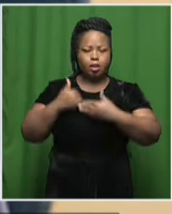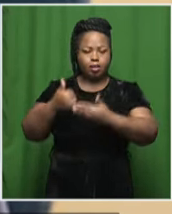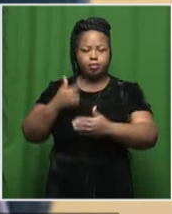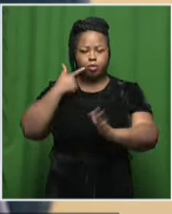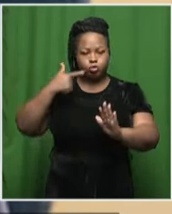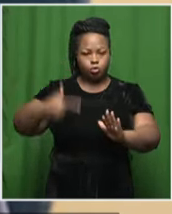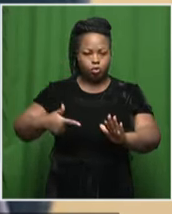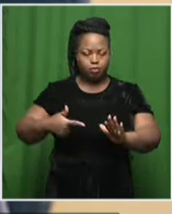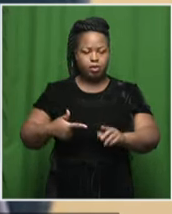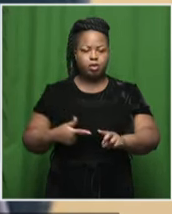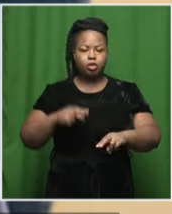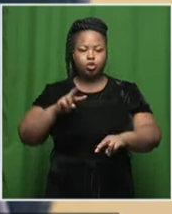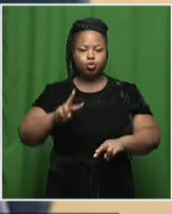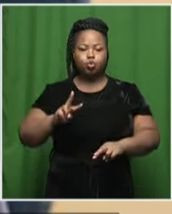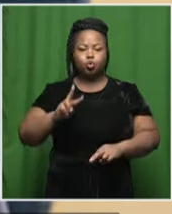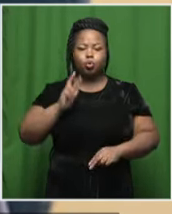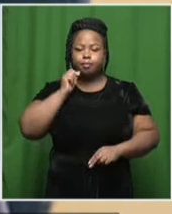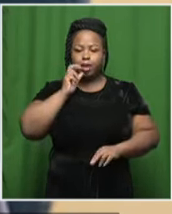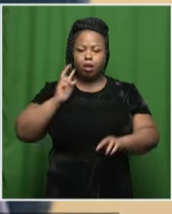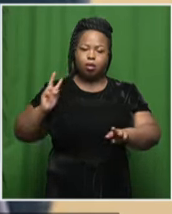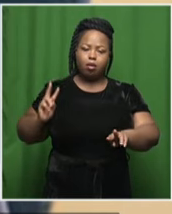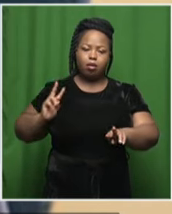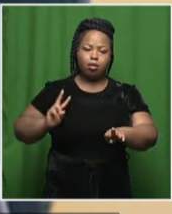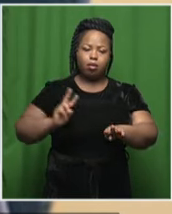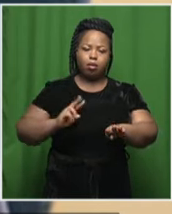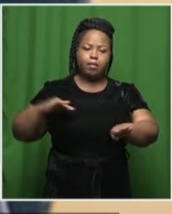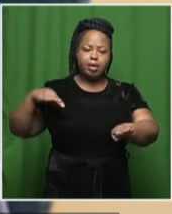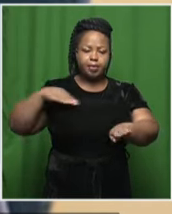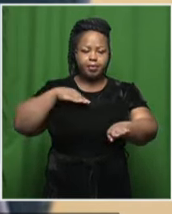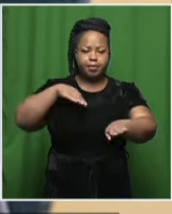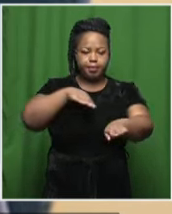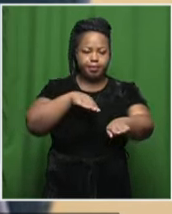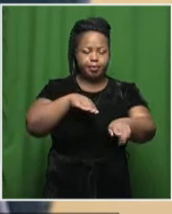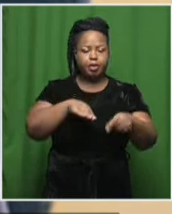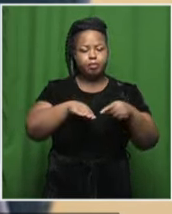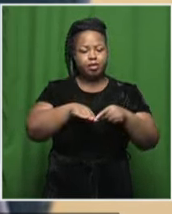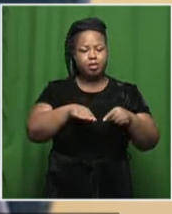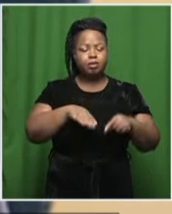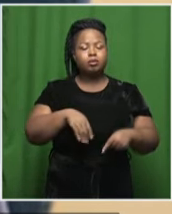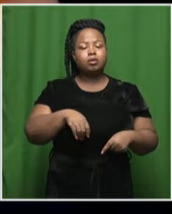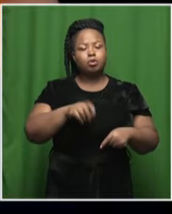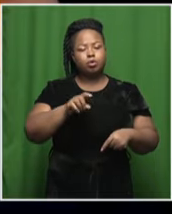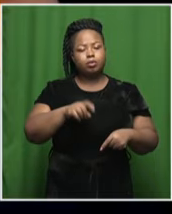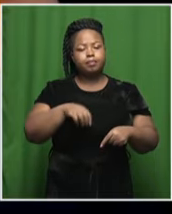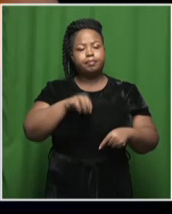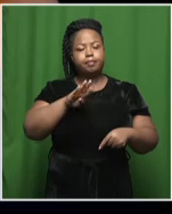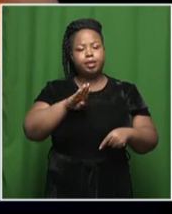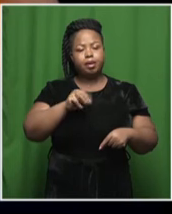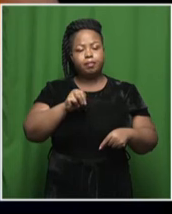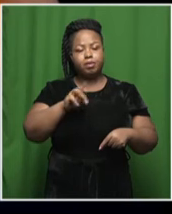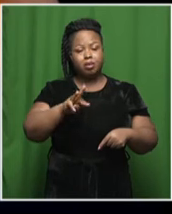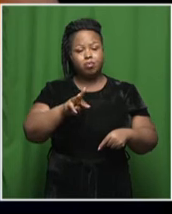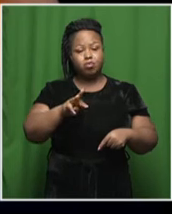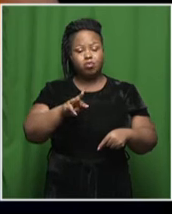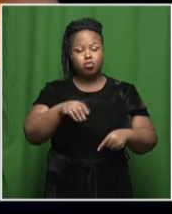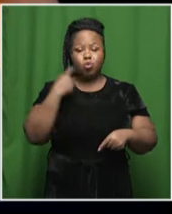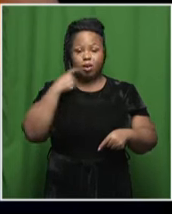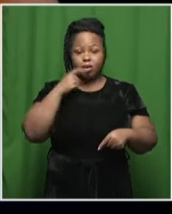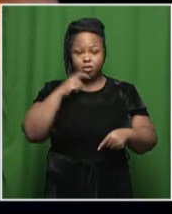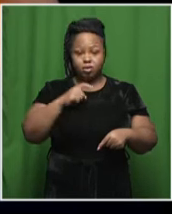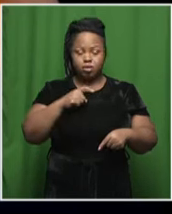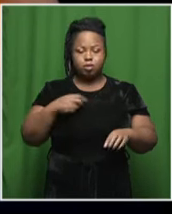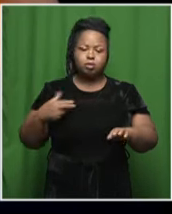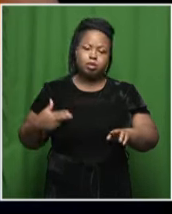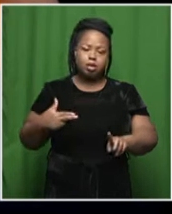by two armed males who came driving a white BMW 1 Series. The suspects pointed